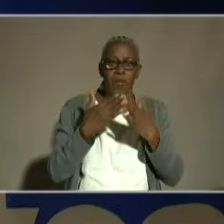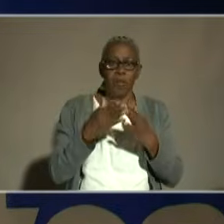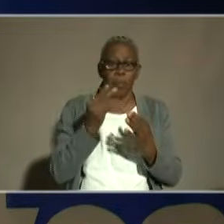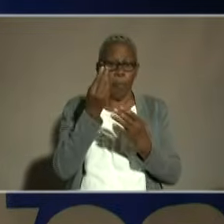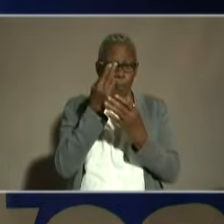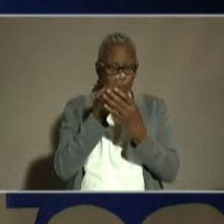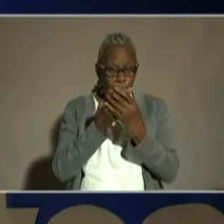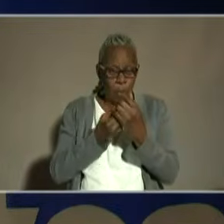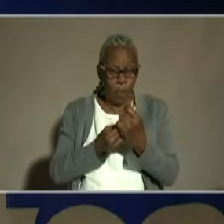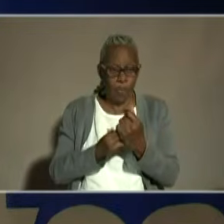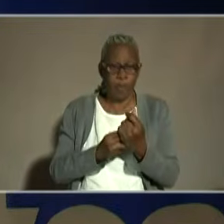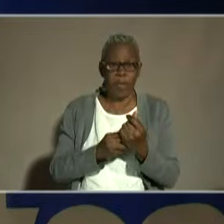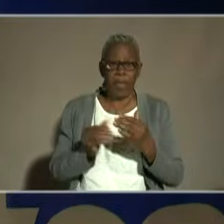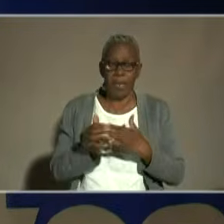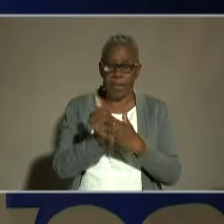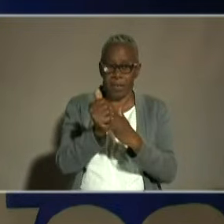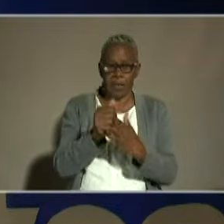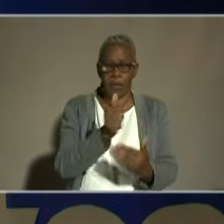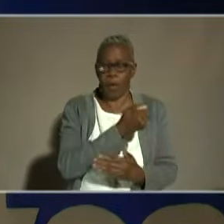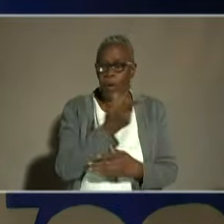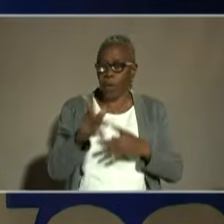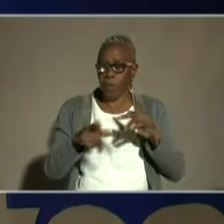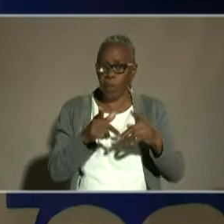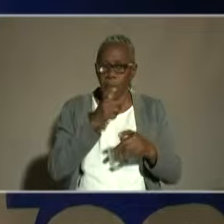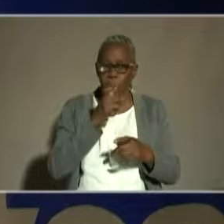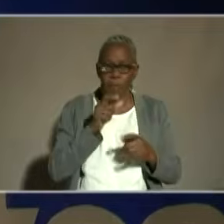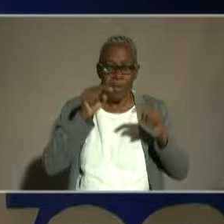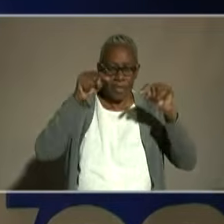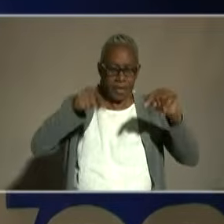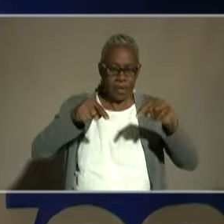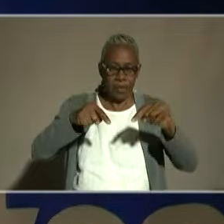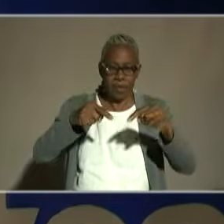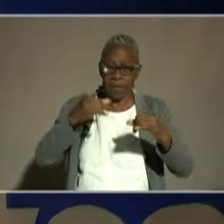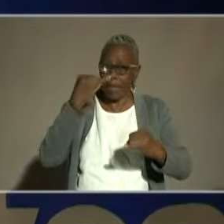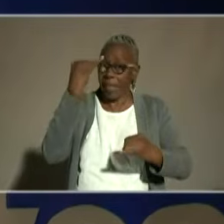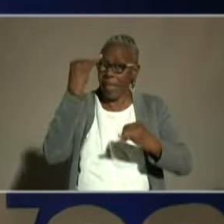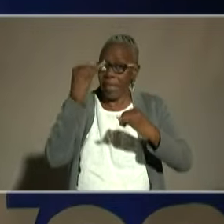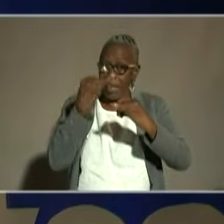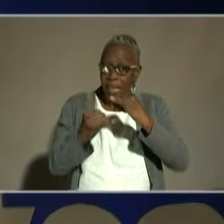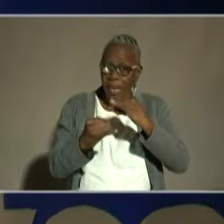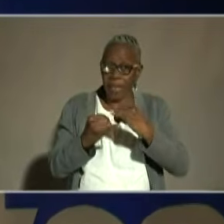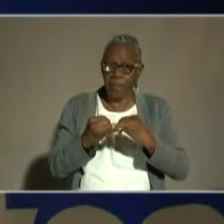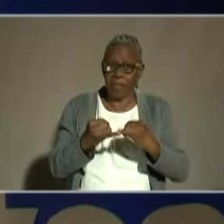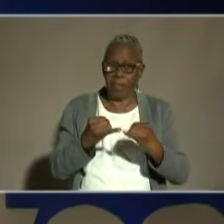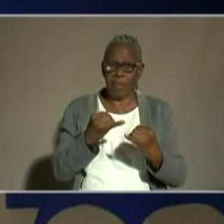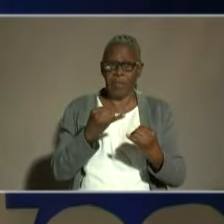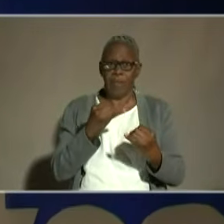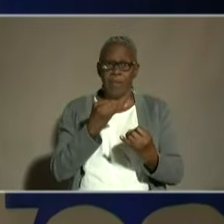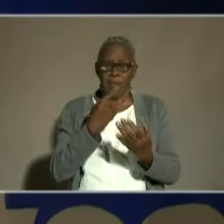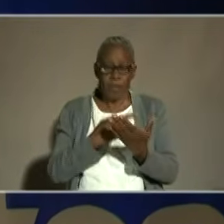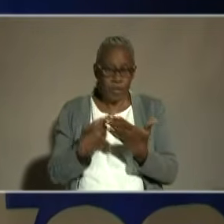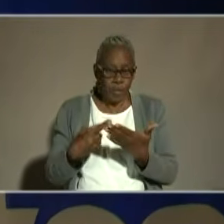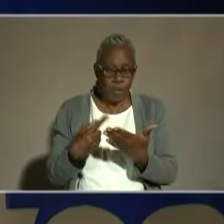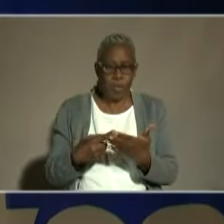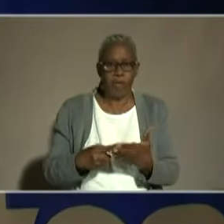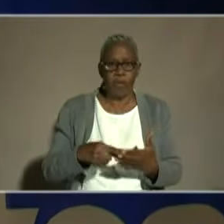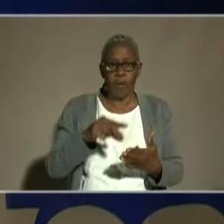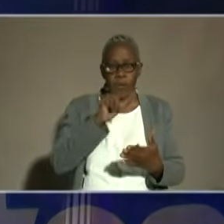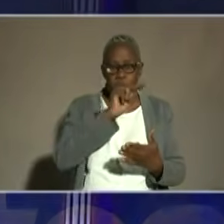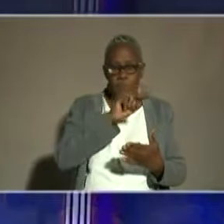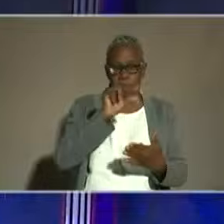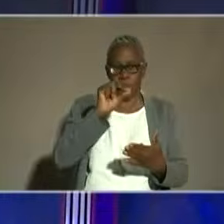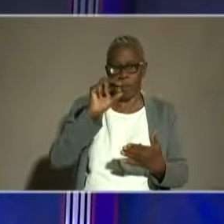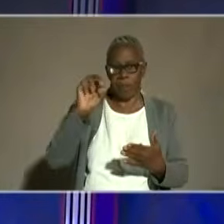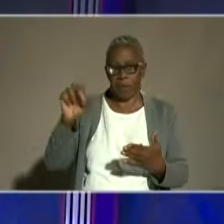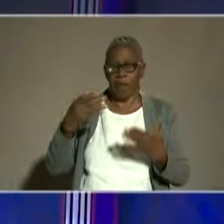and all the debaters. This was the final debate in the 2025 General Election Debate Series. Thanks for joining